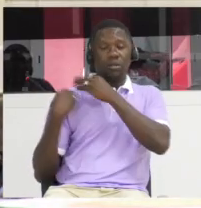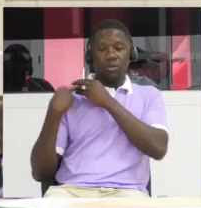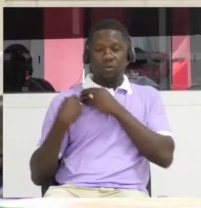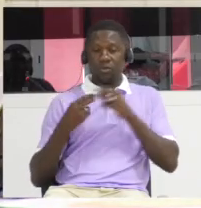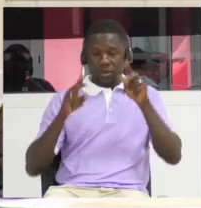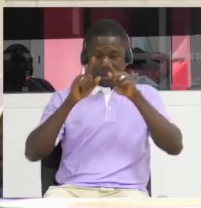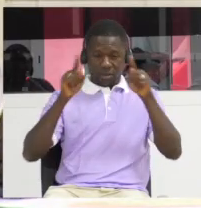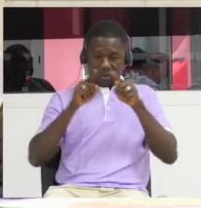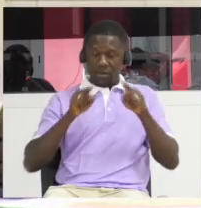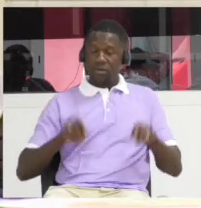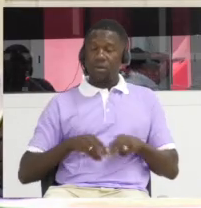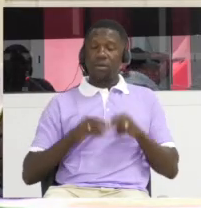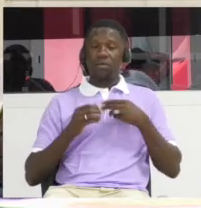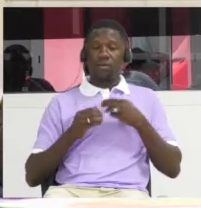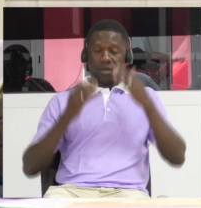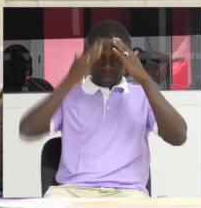for administration of the armed forces as a whole.